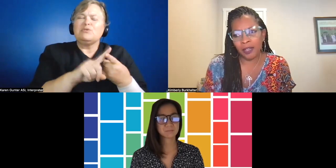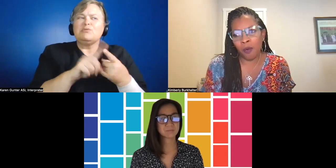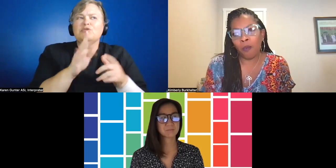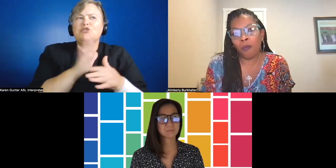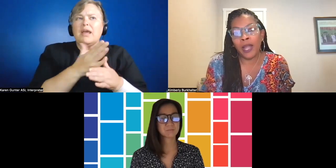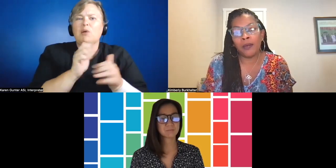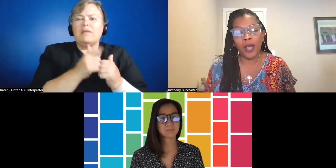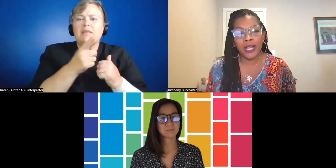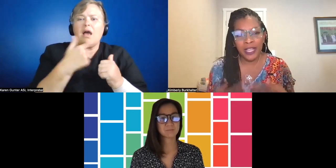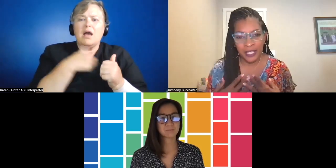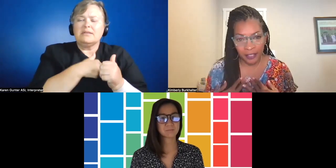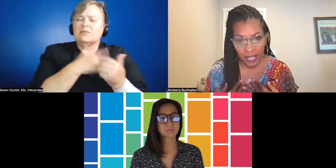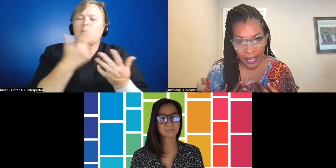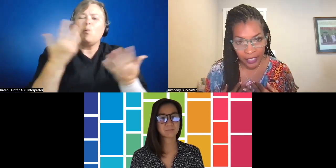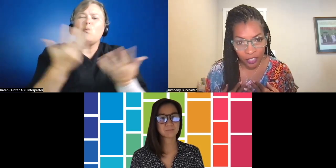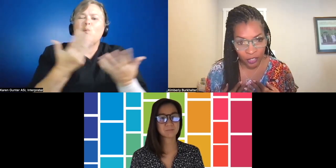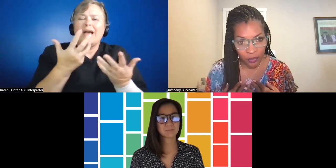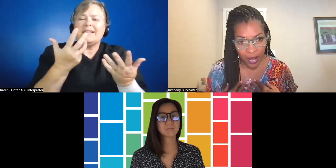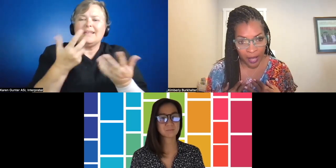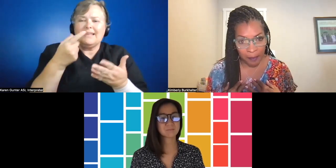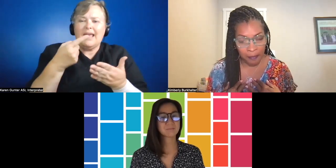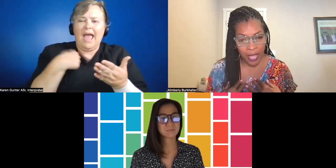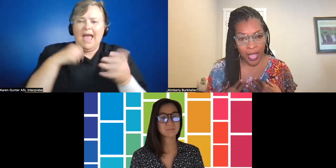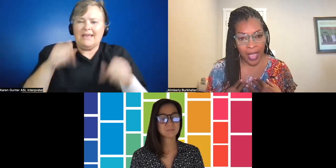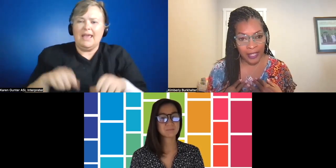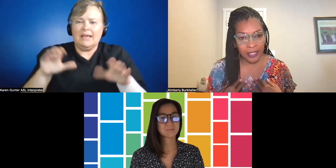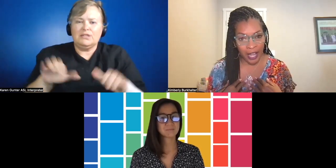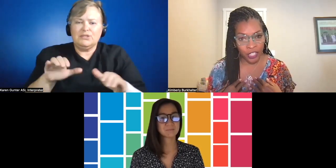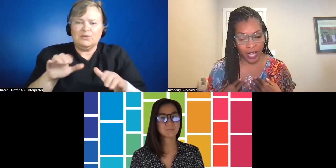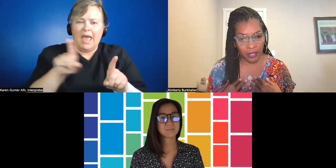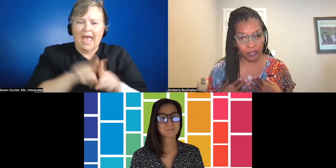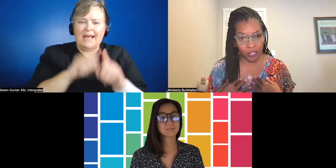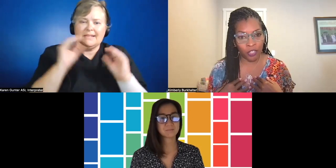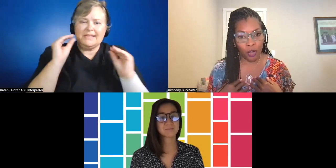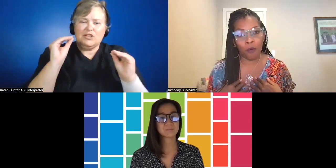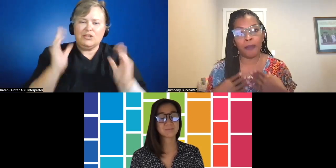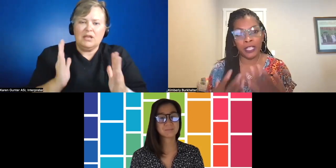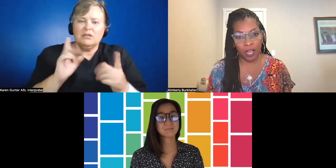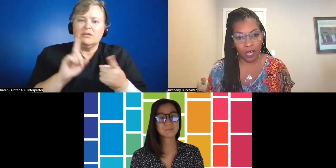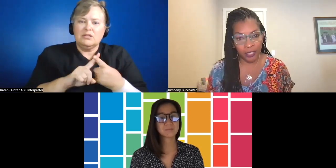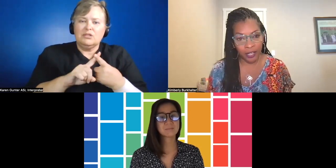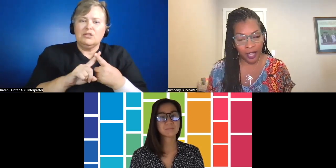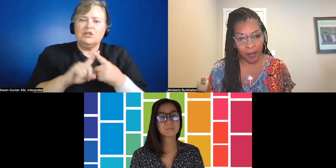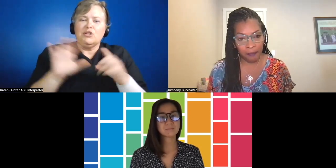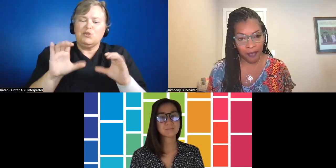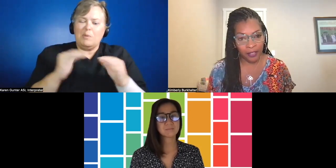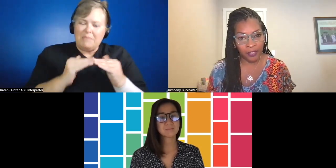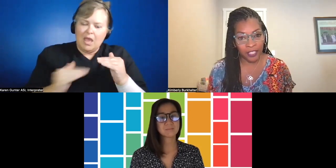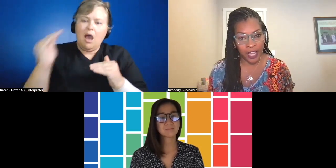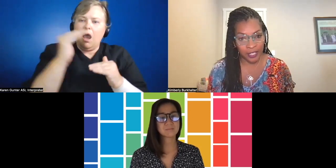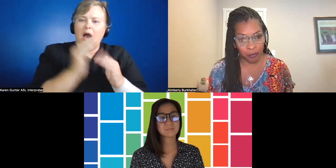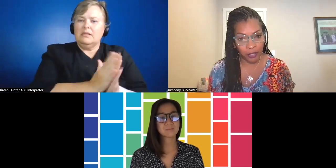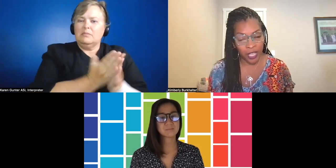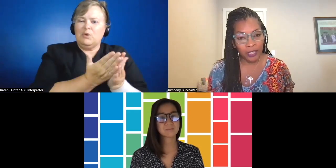us what is it that I can do as an educator to go beyond